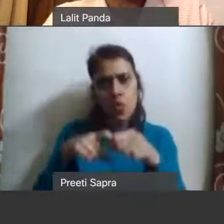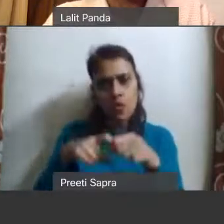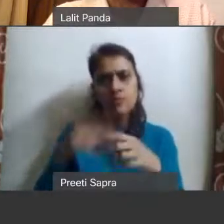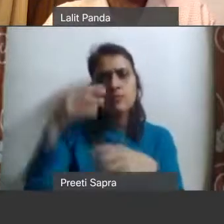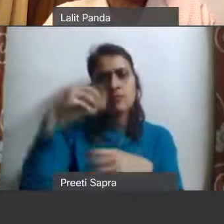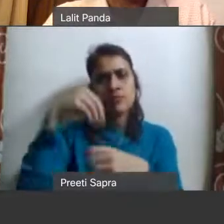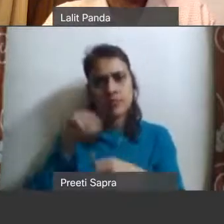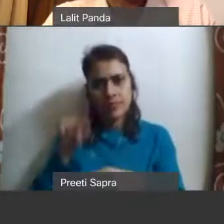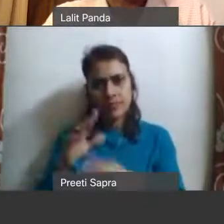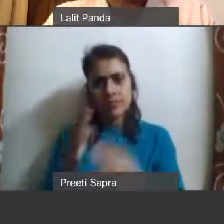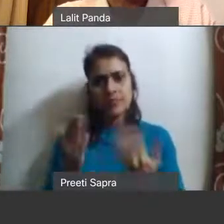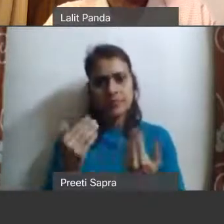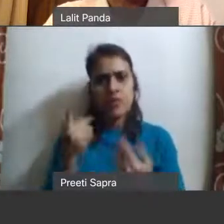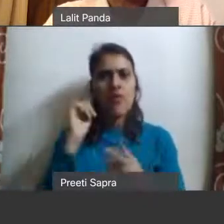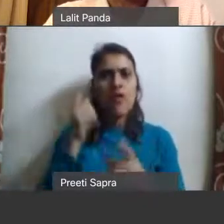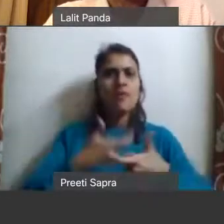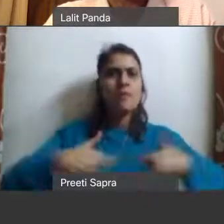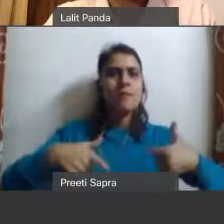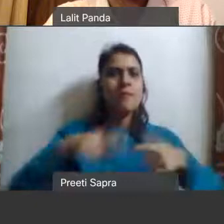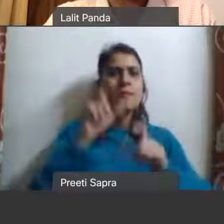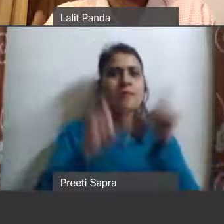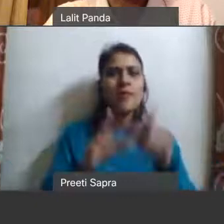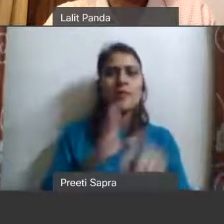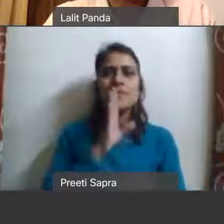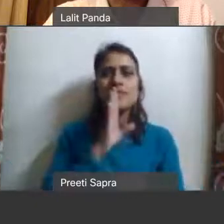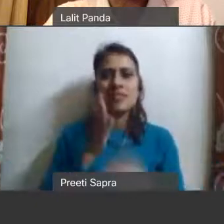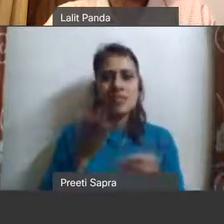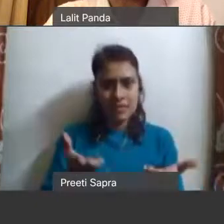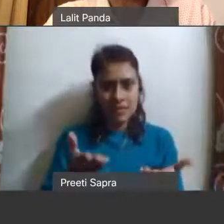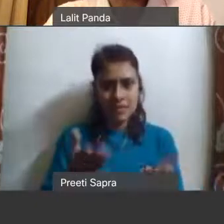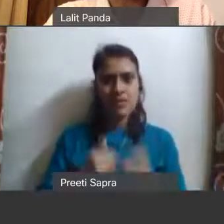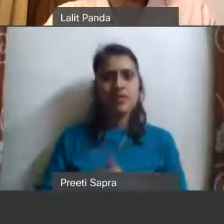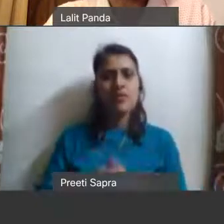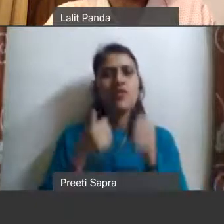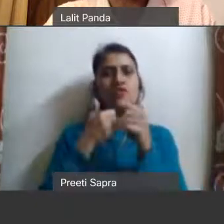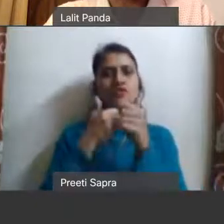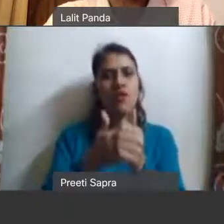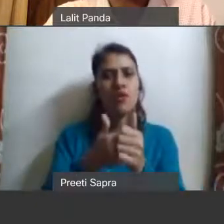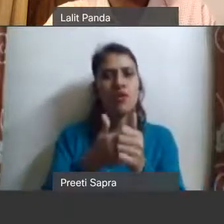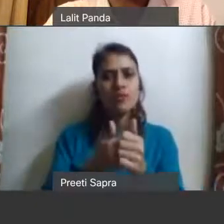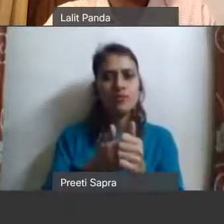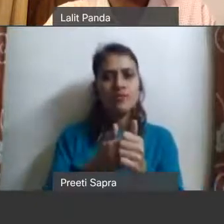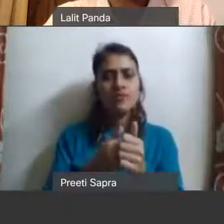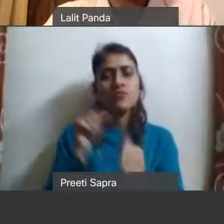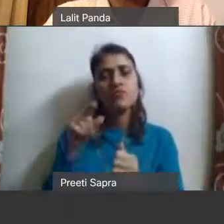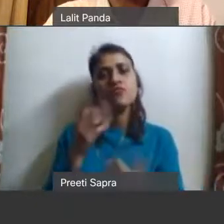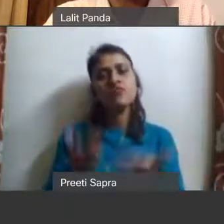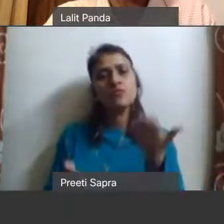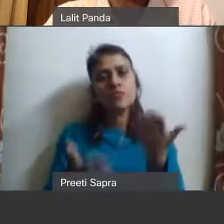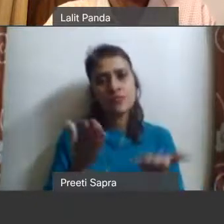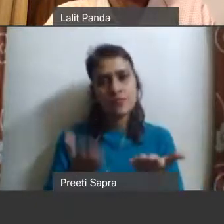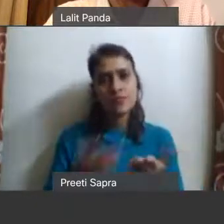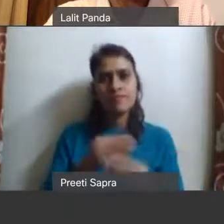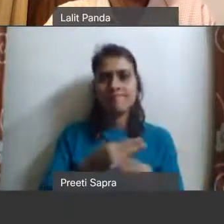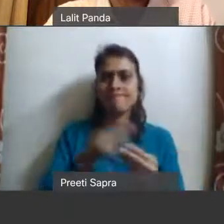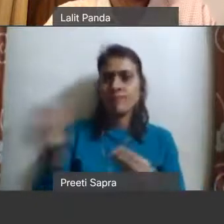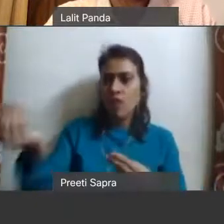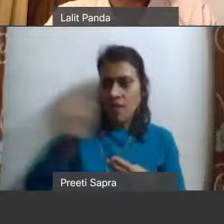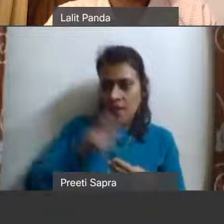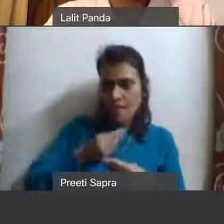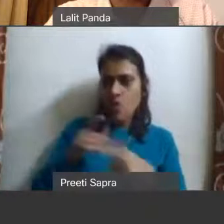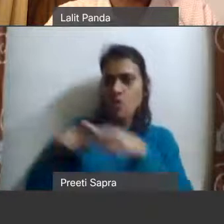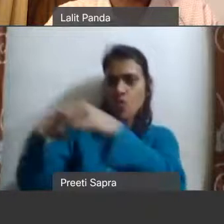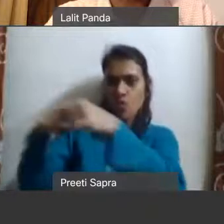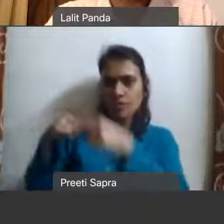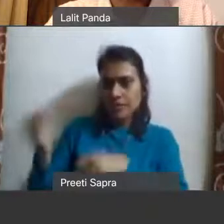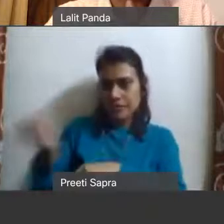questions for the panel. You may address it to any particular panelist, and you may send it over to us, and we will ask